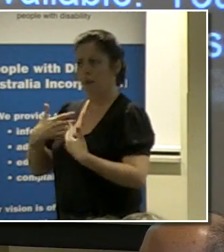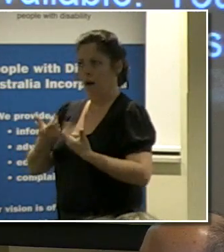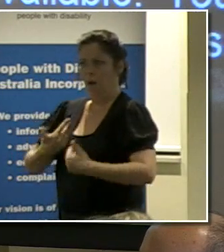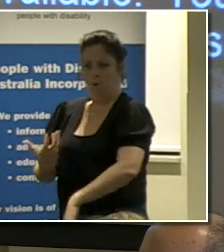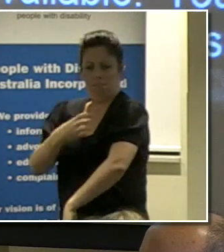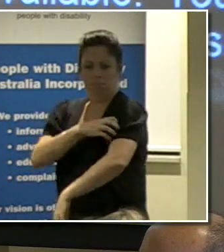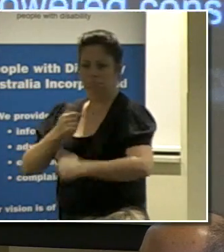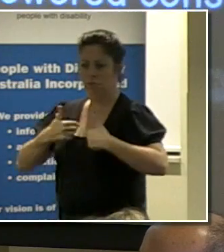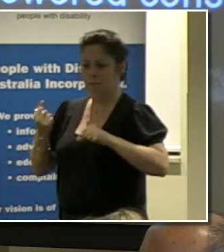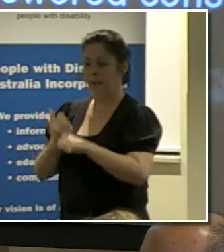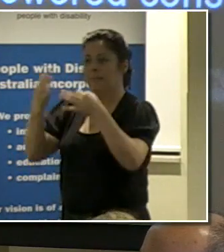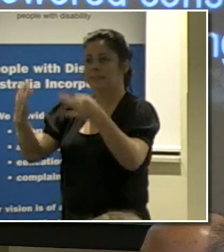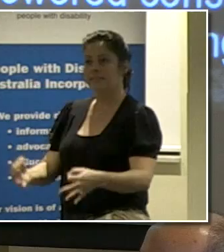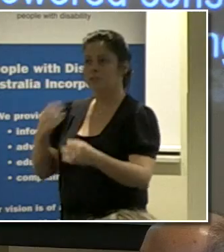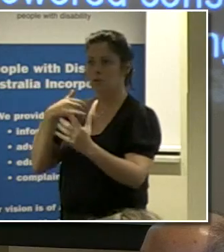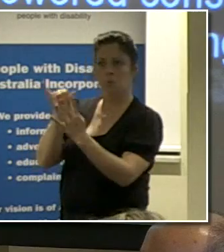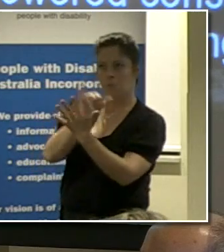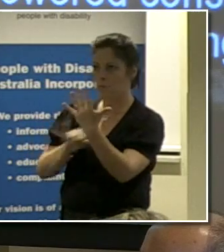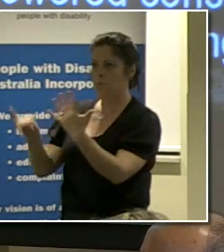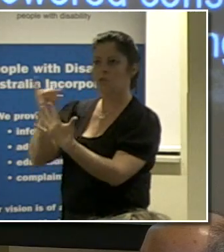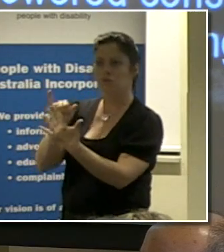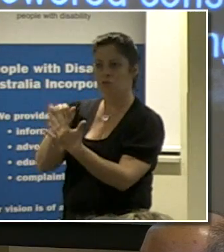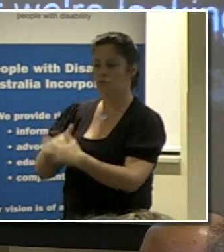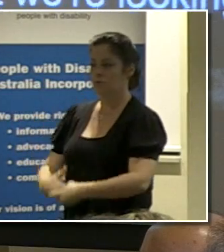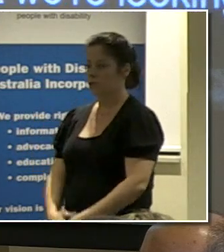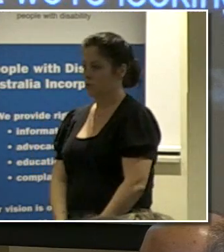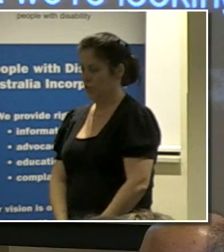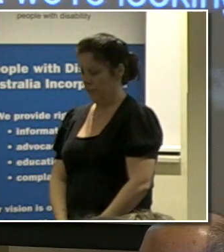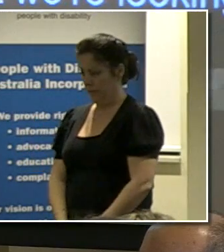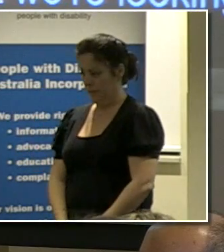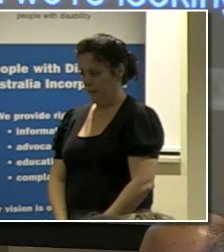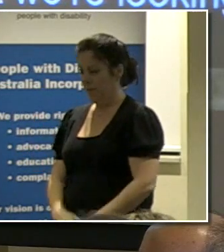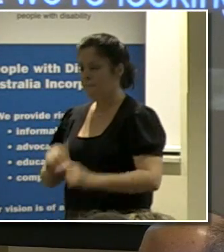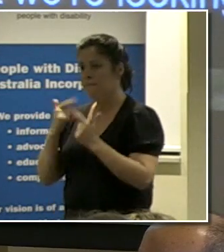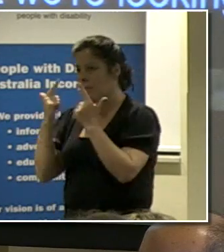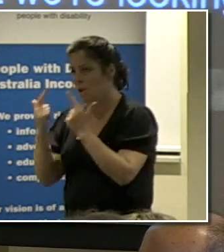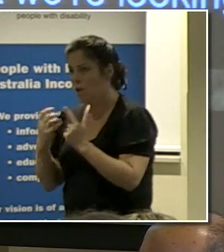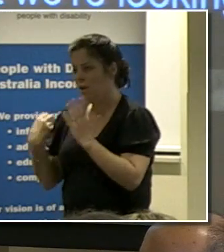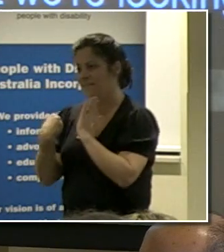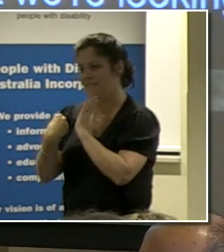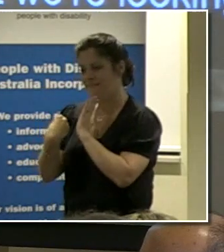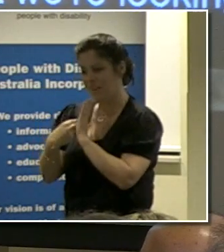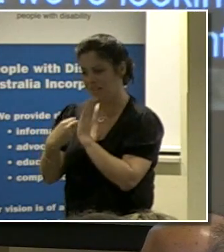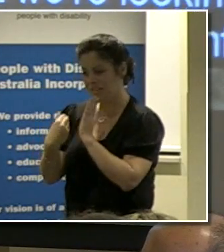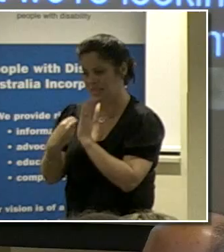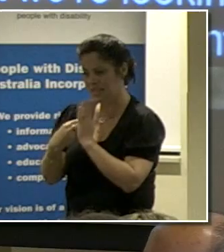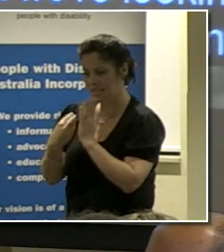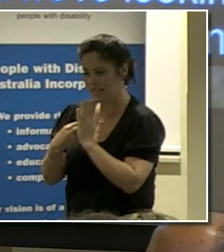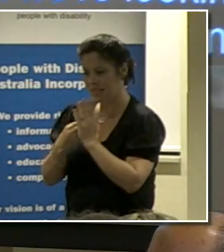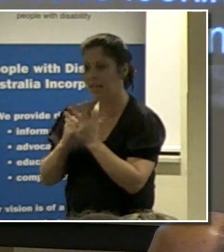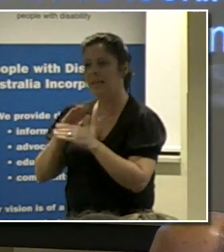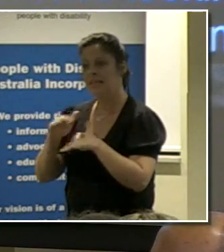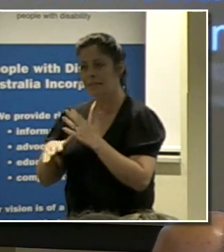looking at through our funding for information linkages and capacity building is around